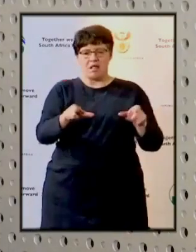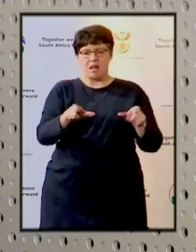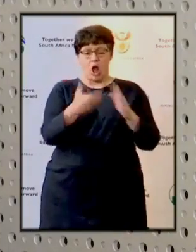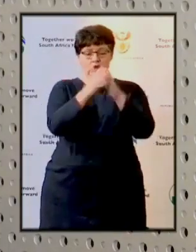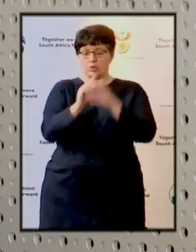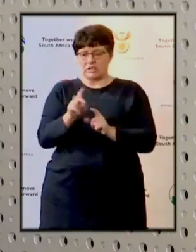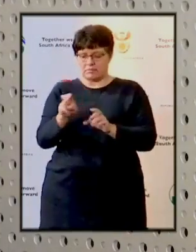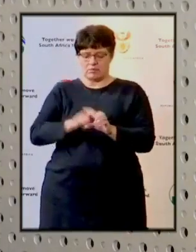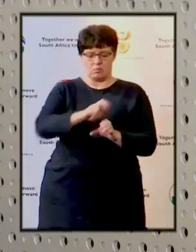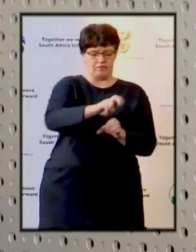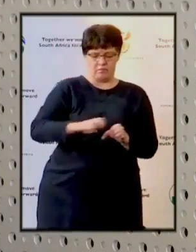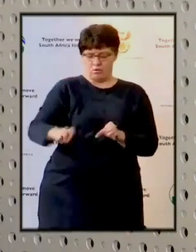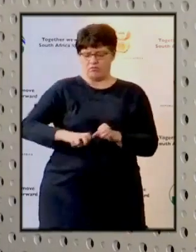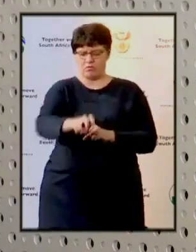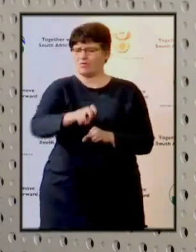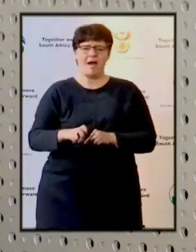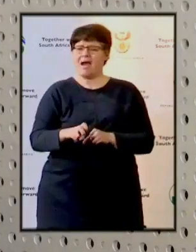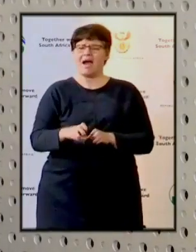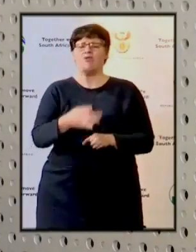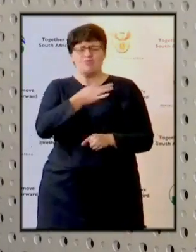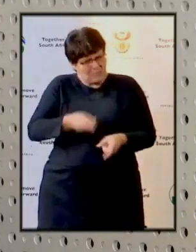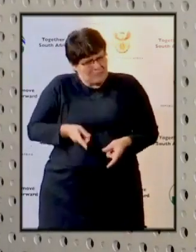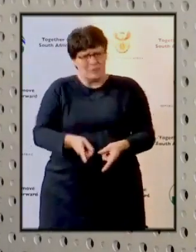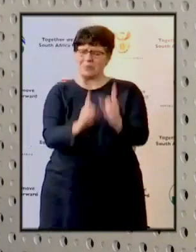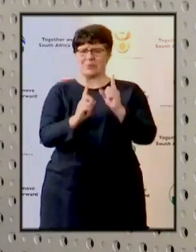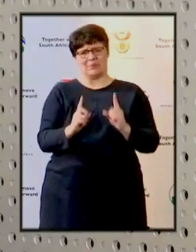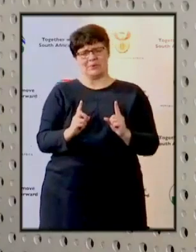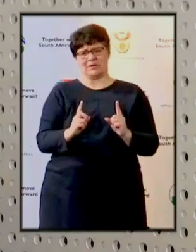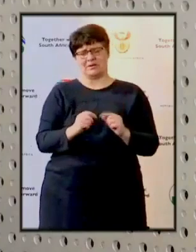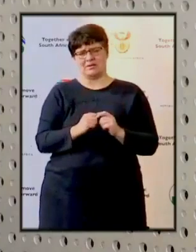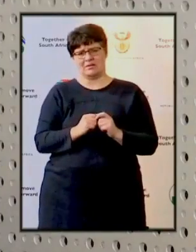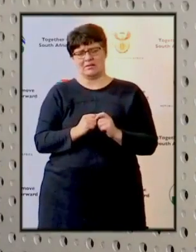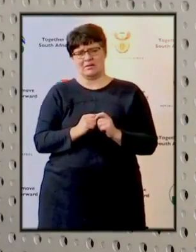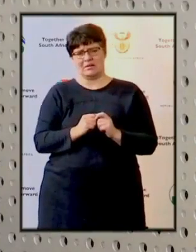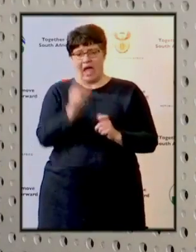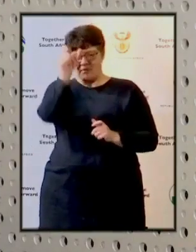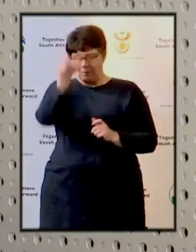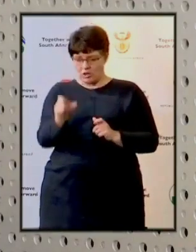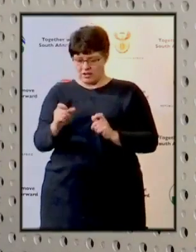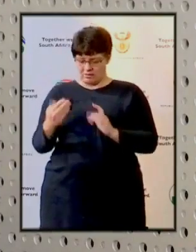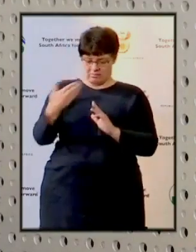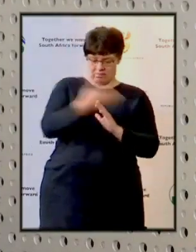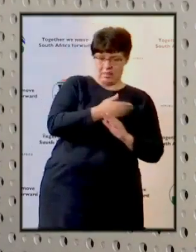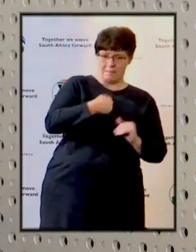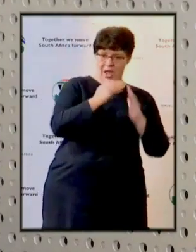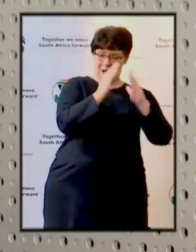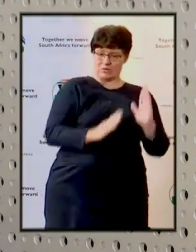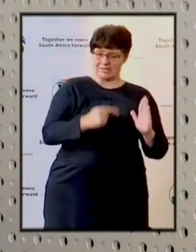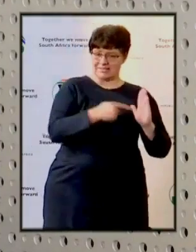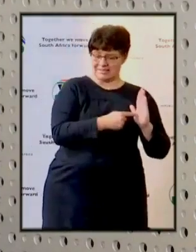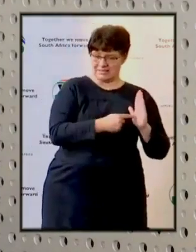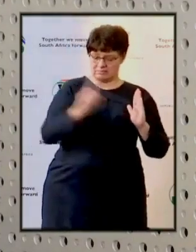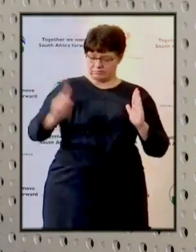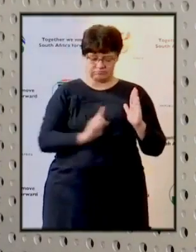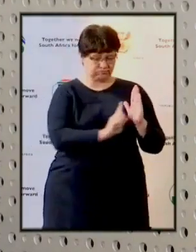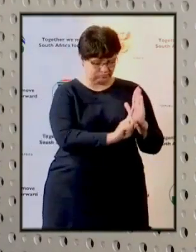greater the risk of infection for all of us. Every time someone comes into our home, it is